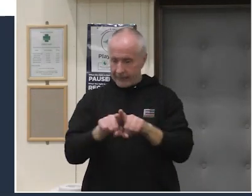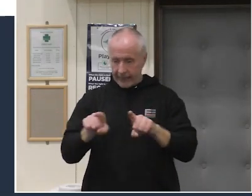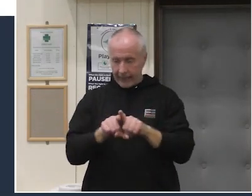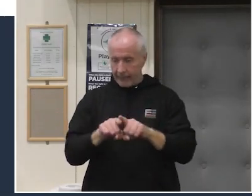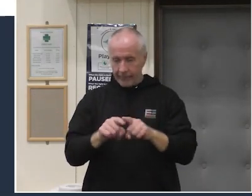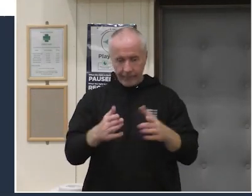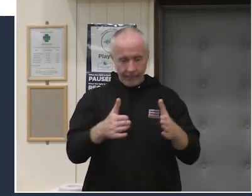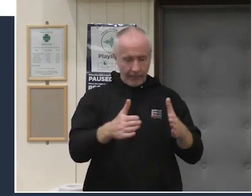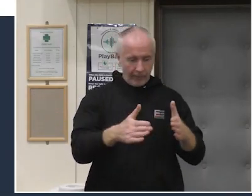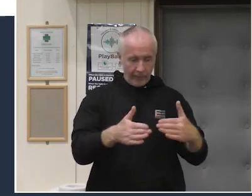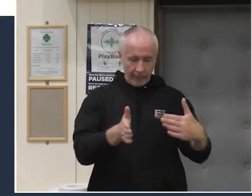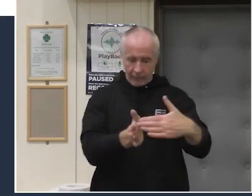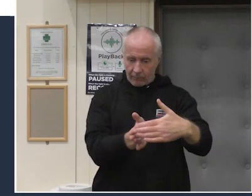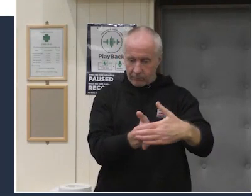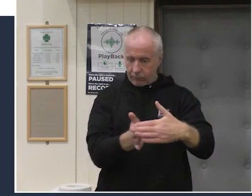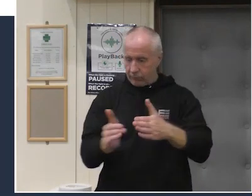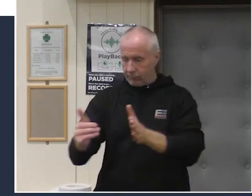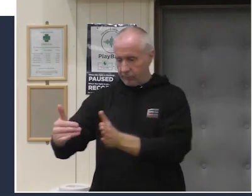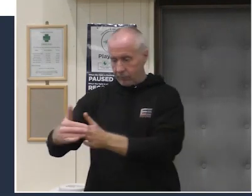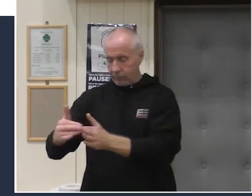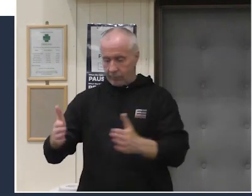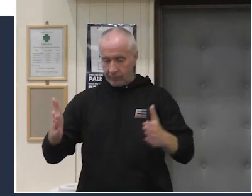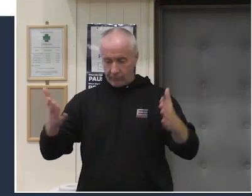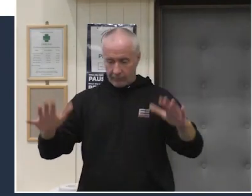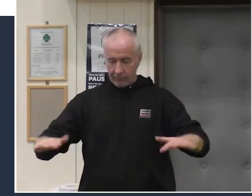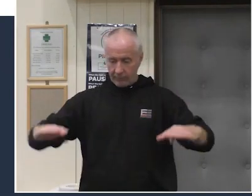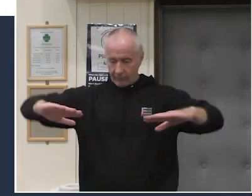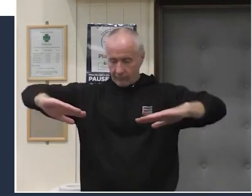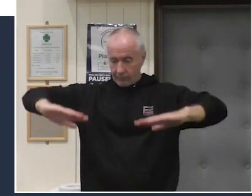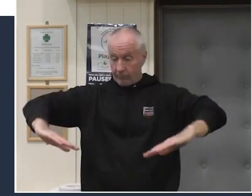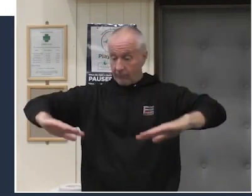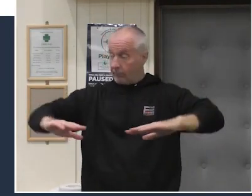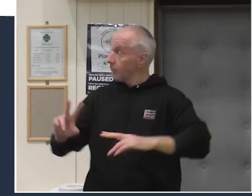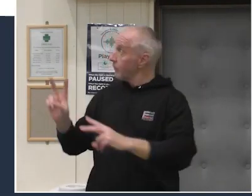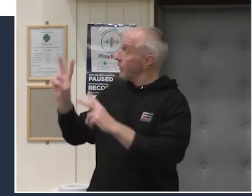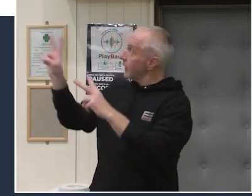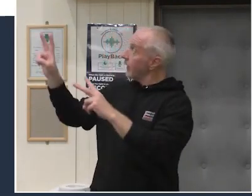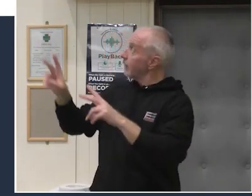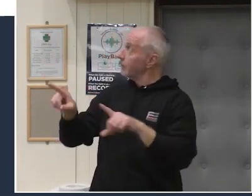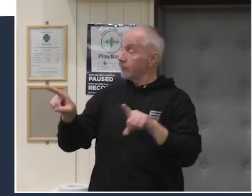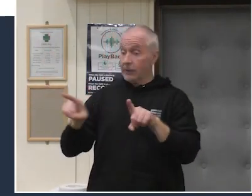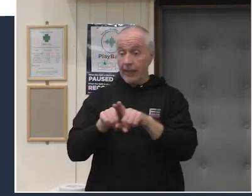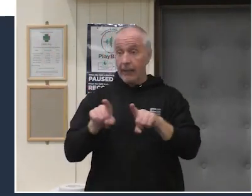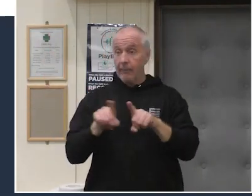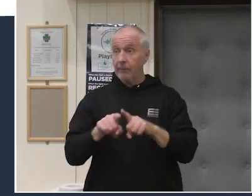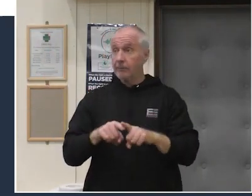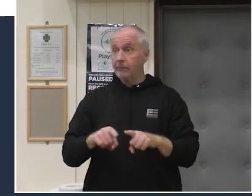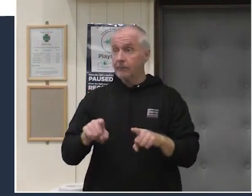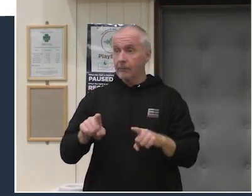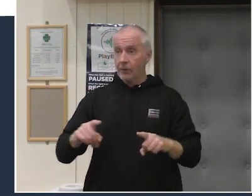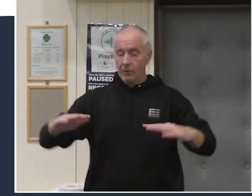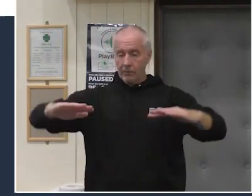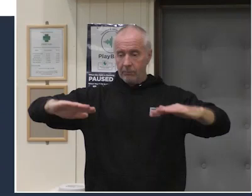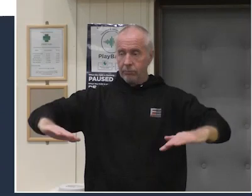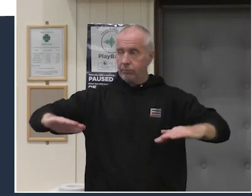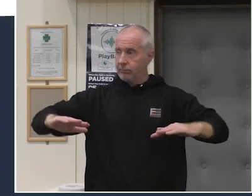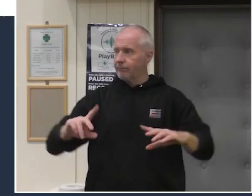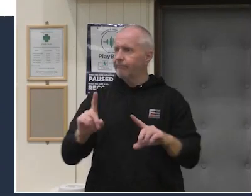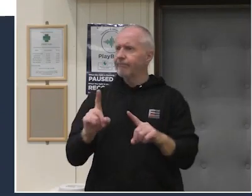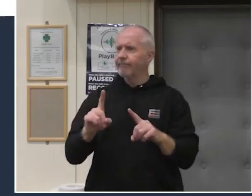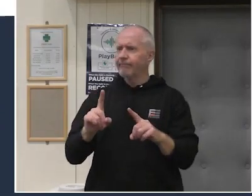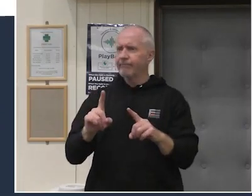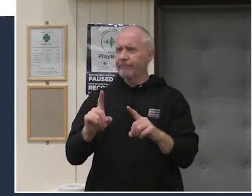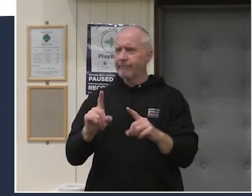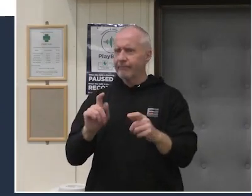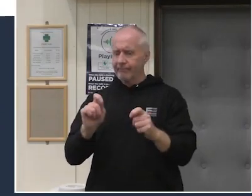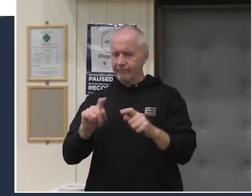take the negative of those. Well, as you can probably see there, it's still a pool table, the balls are just set up slightly wrong.